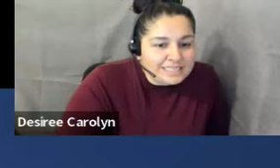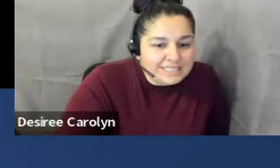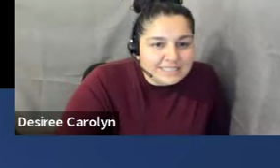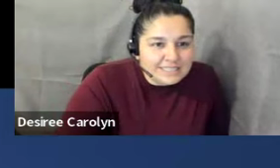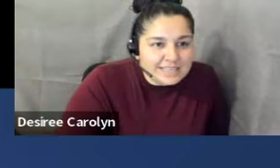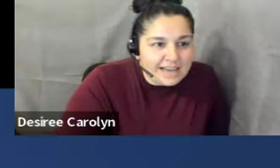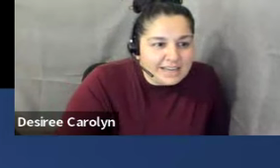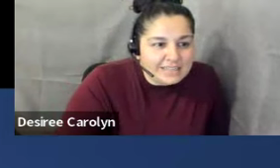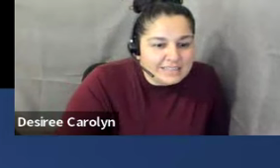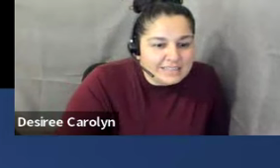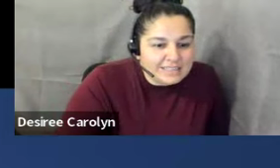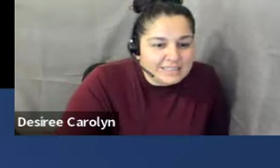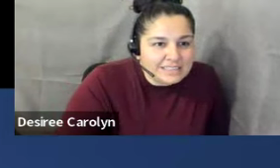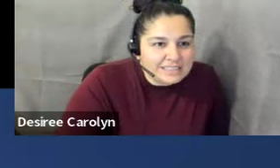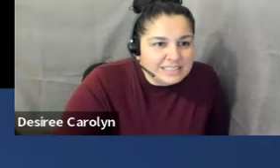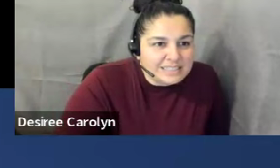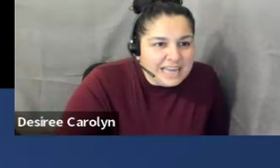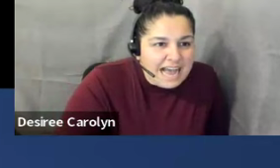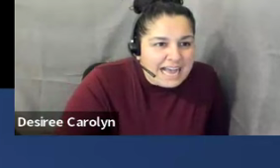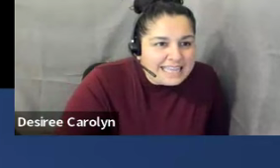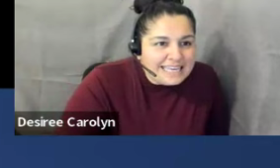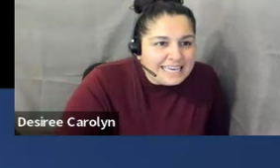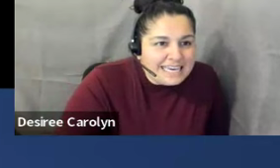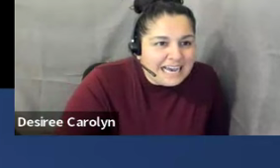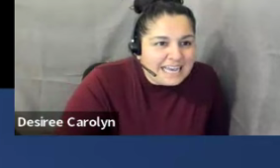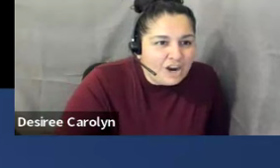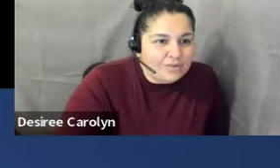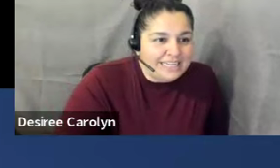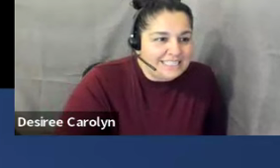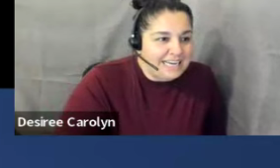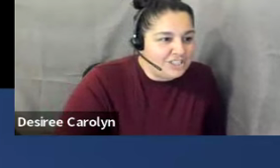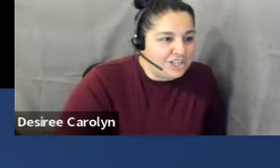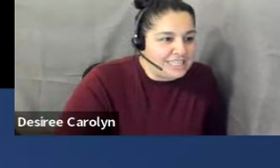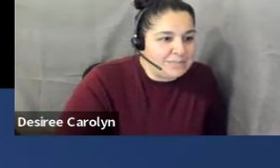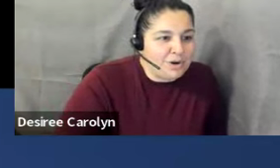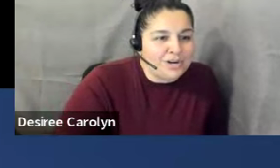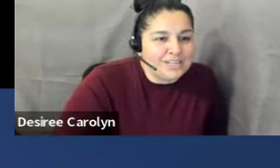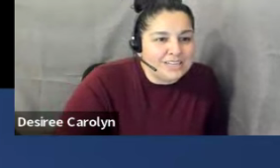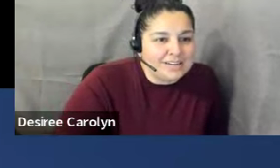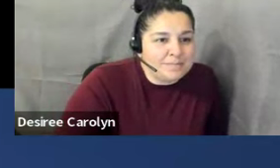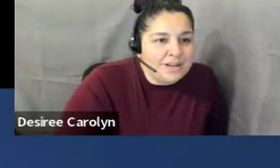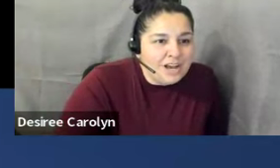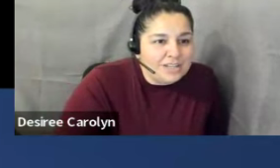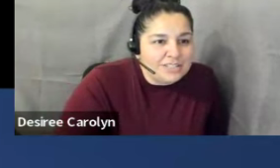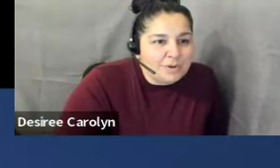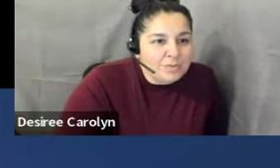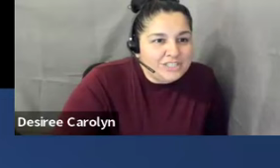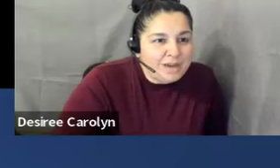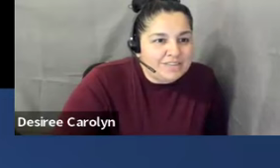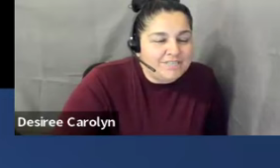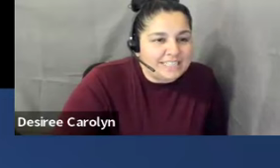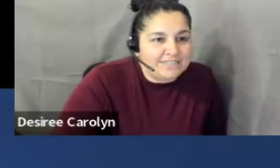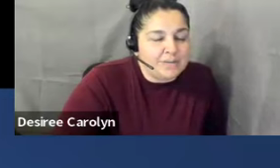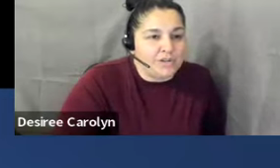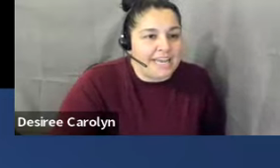Oh, I missed that. I think I already touched on this part also, but we